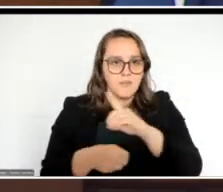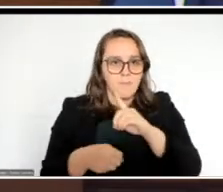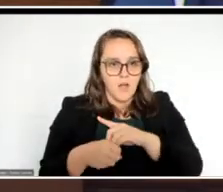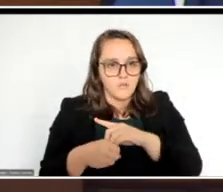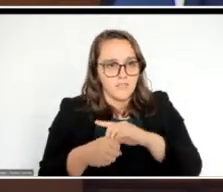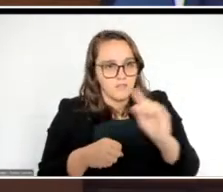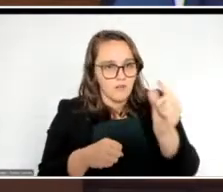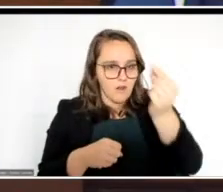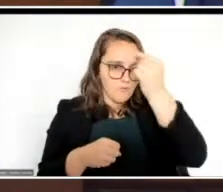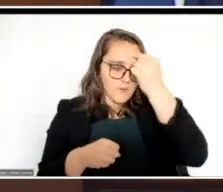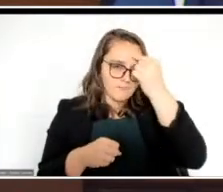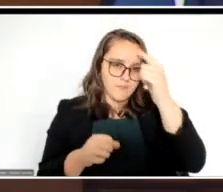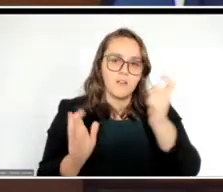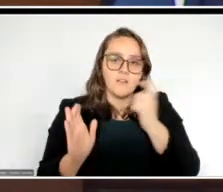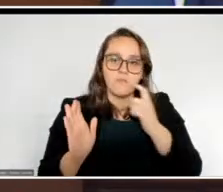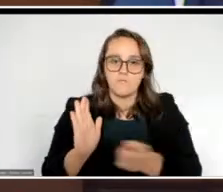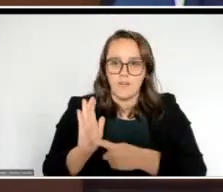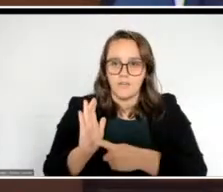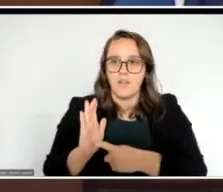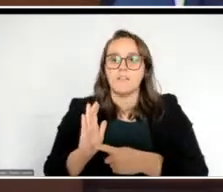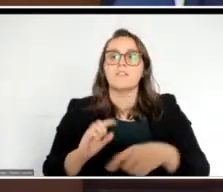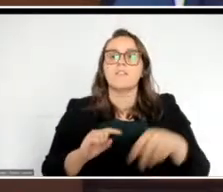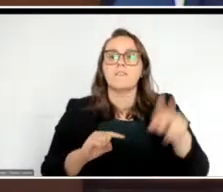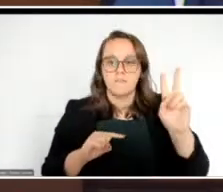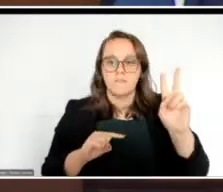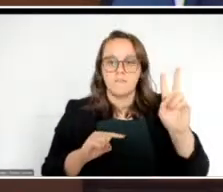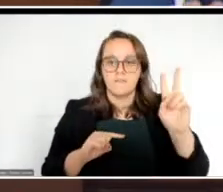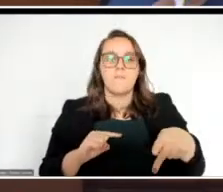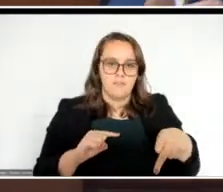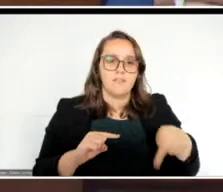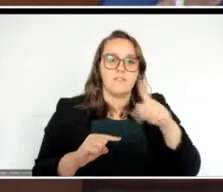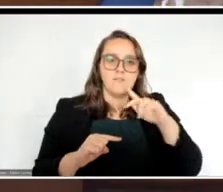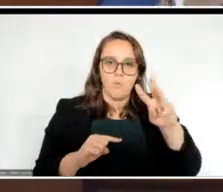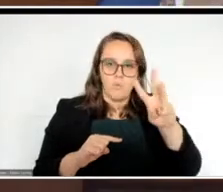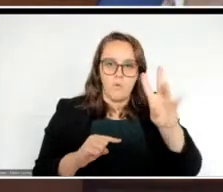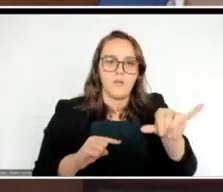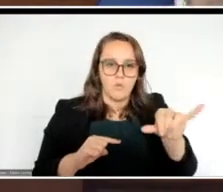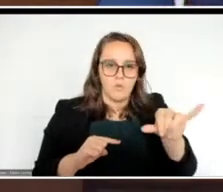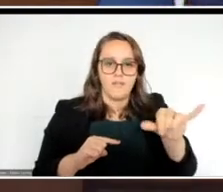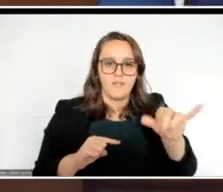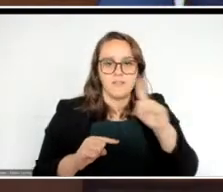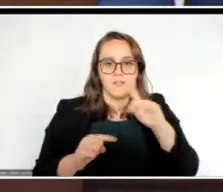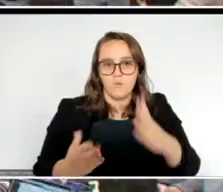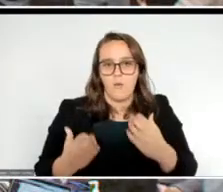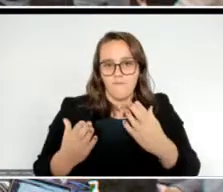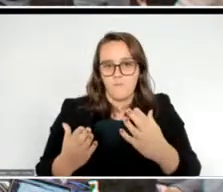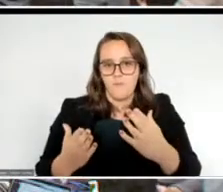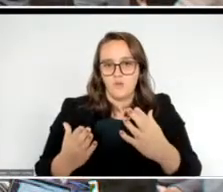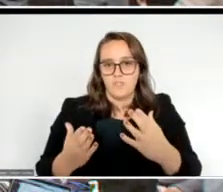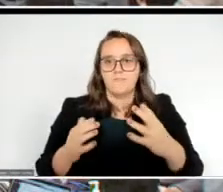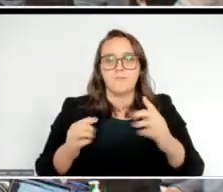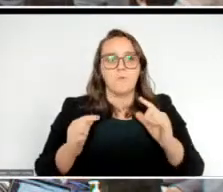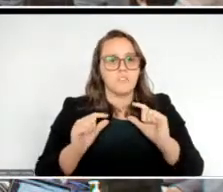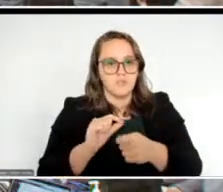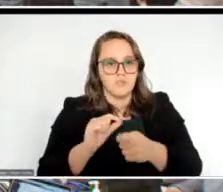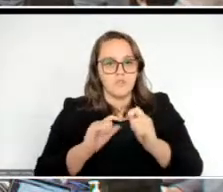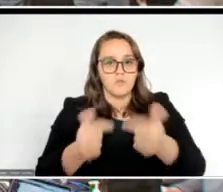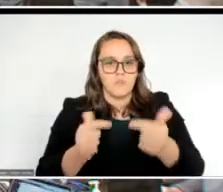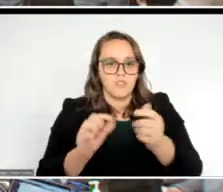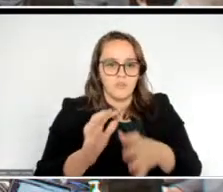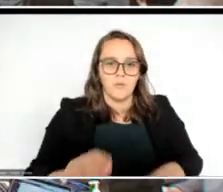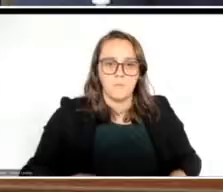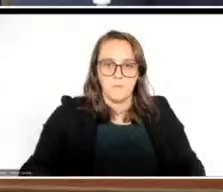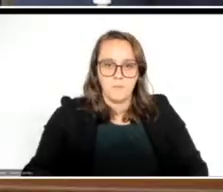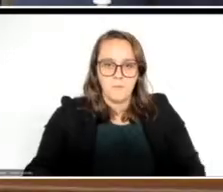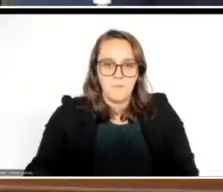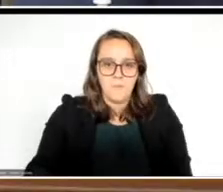Chair, Ms. Cheney of Wyoming, to offer a motion. Mr. Chairman, pursuant to today's notice,